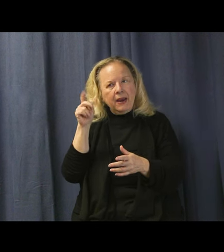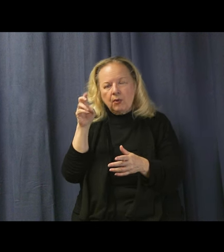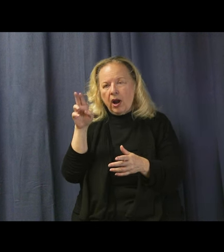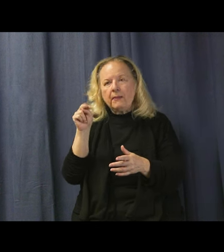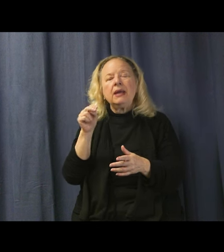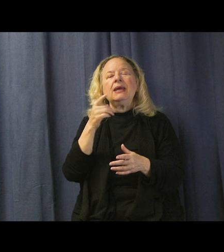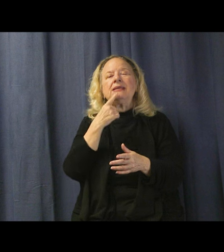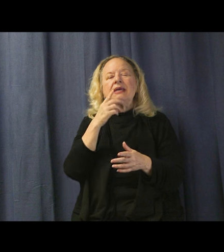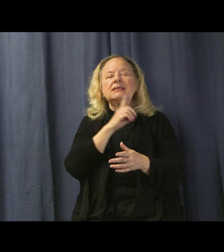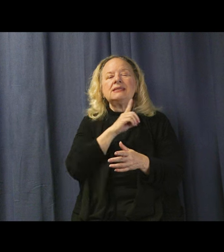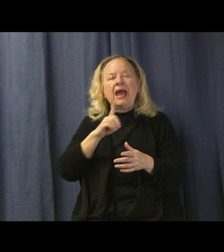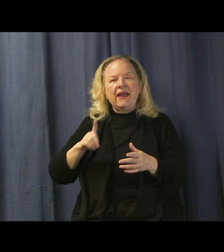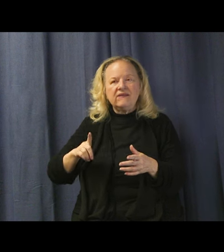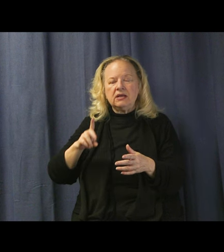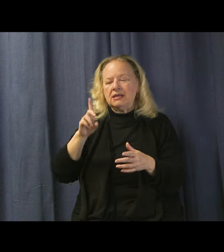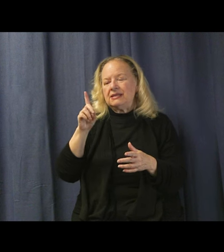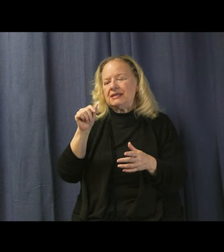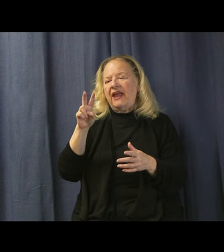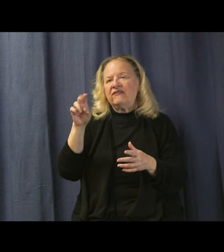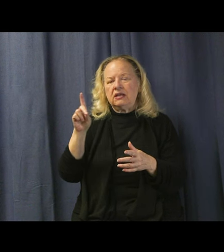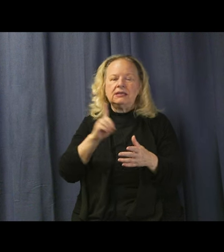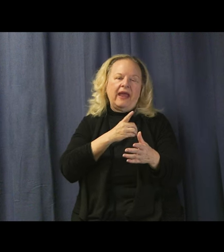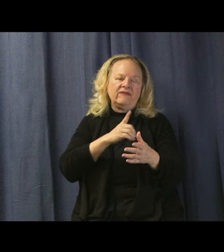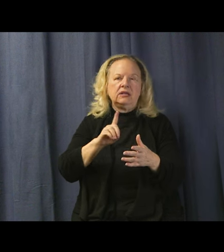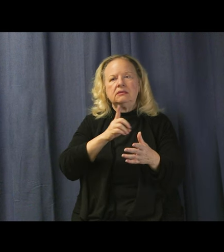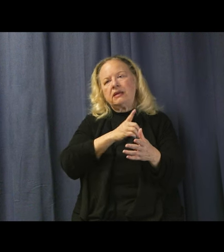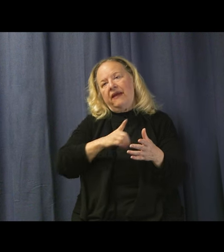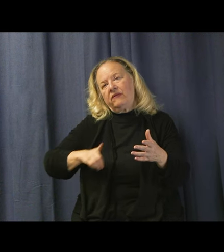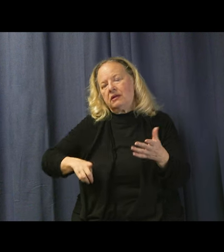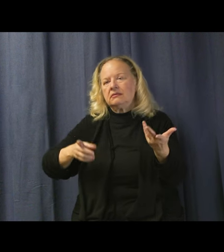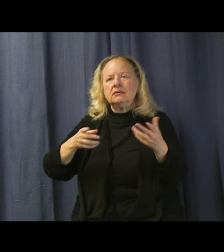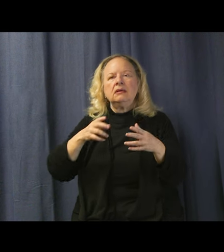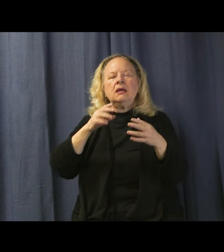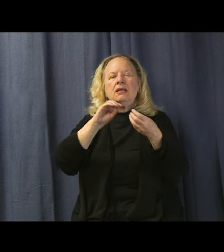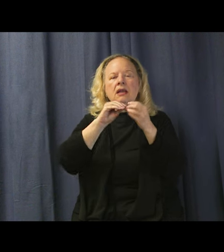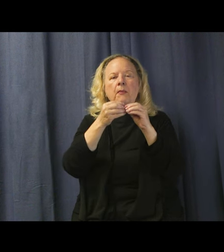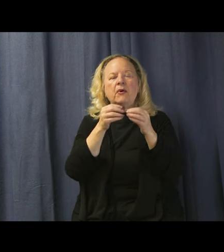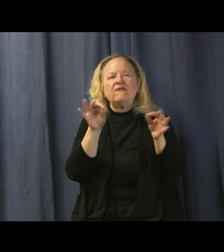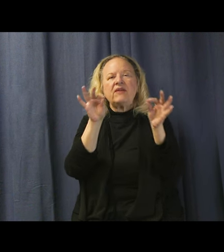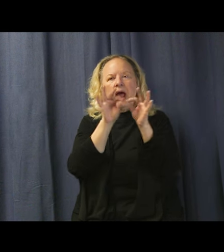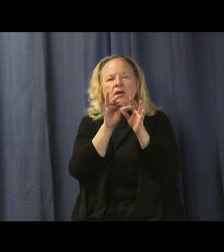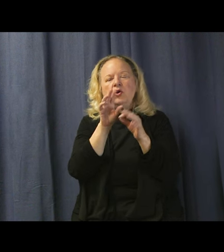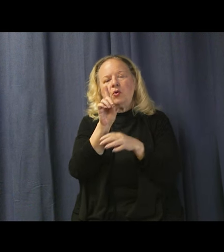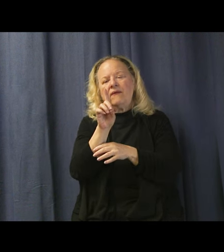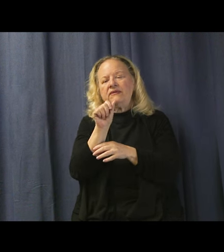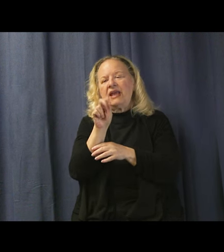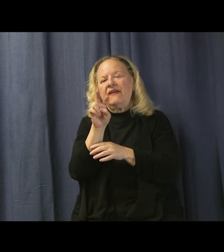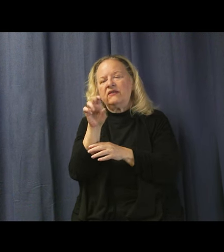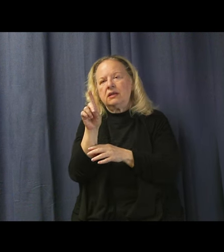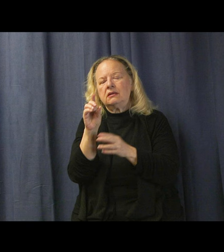David. Now, I don't have time to go into it, but what's the numerical value of the word David?